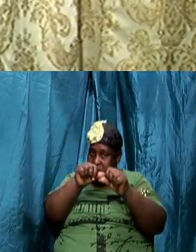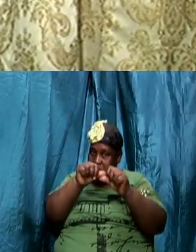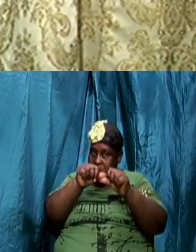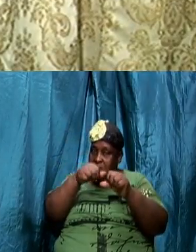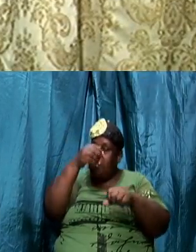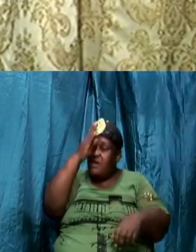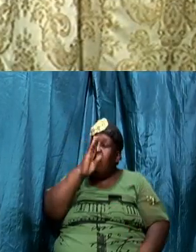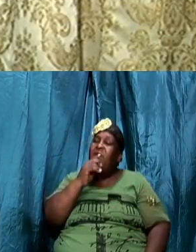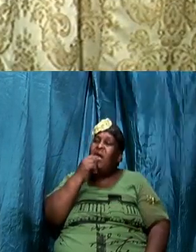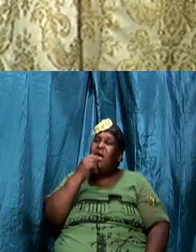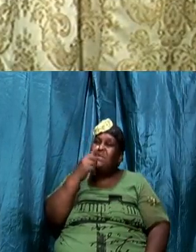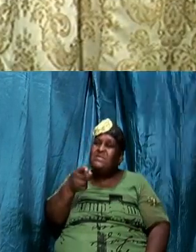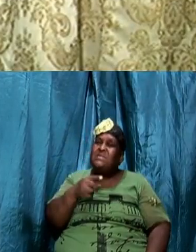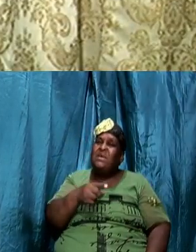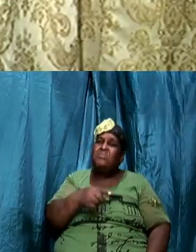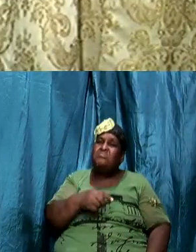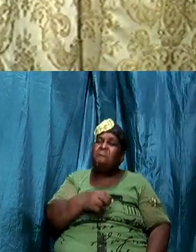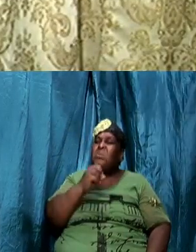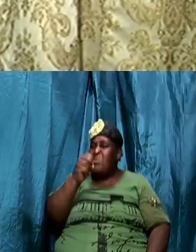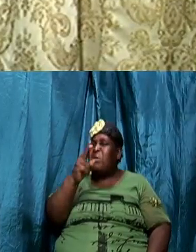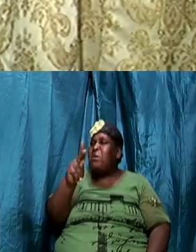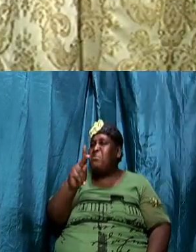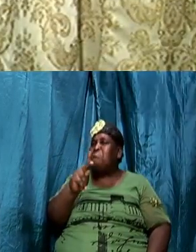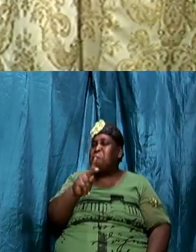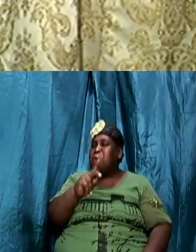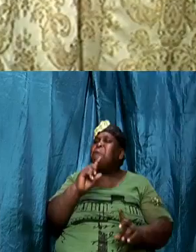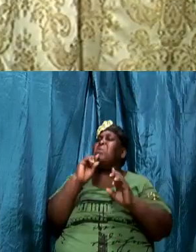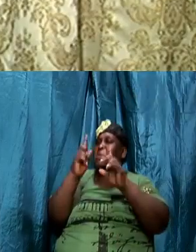God said, all right, go on.